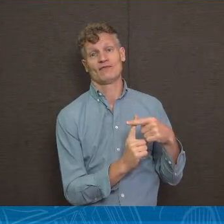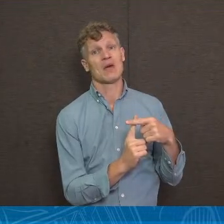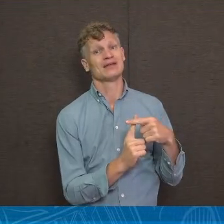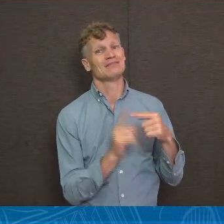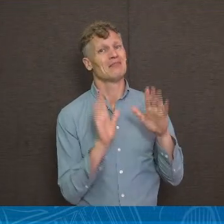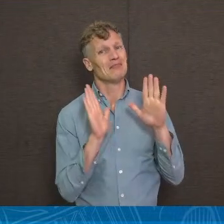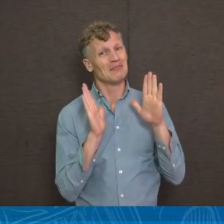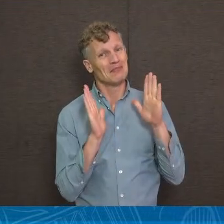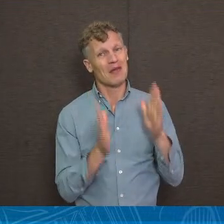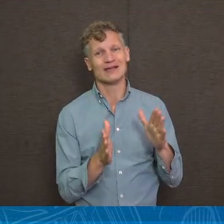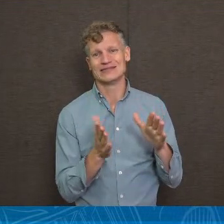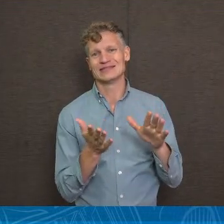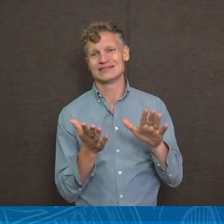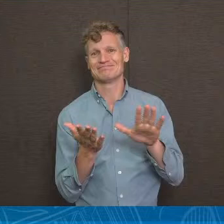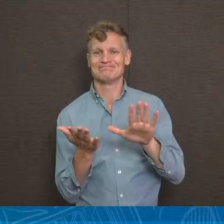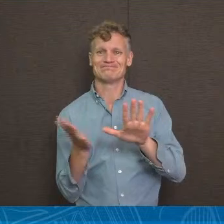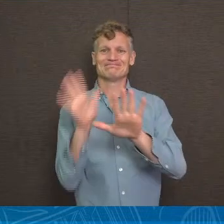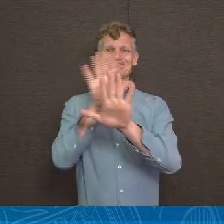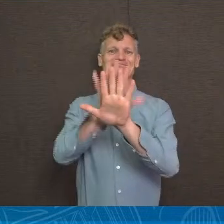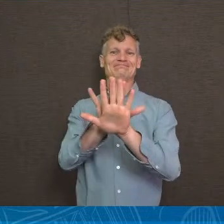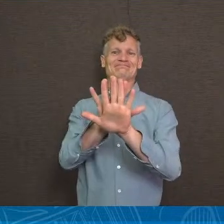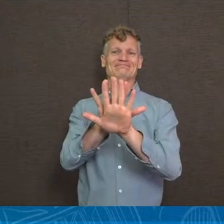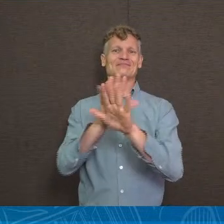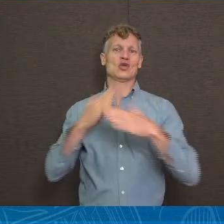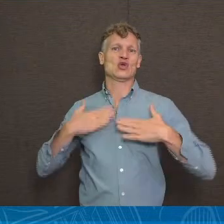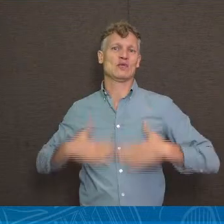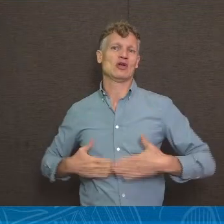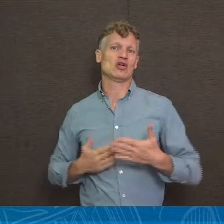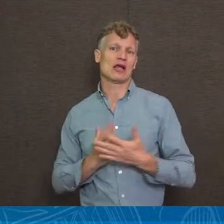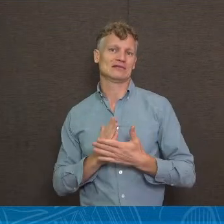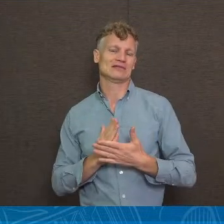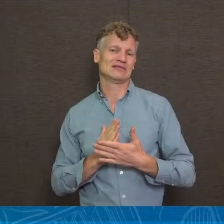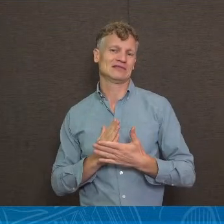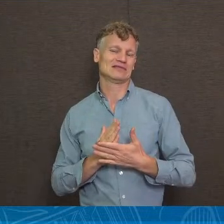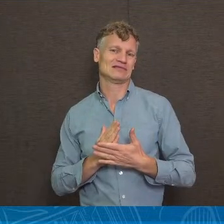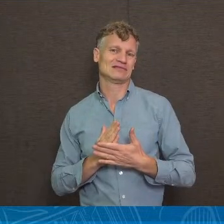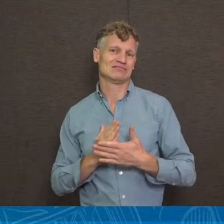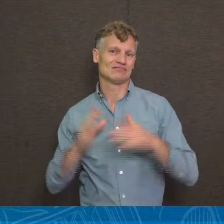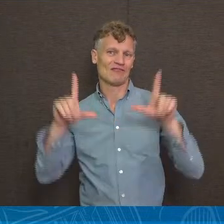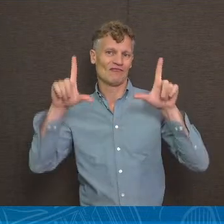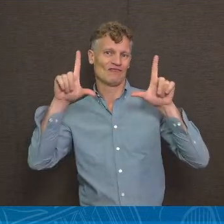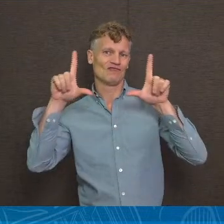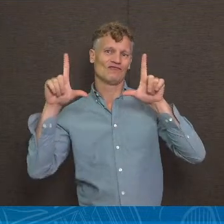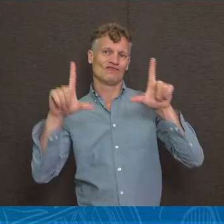with the human rights principles, and that's why I think